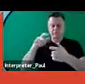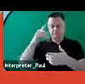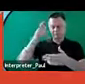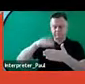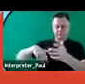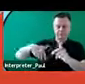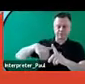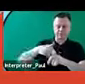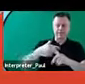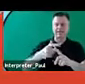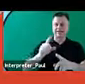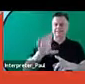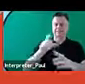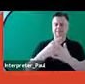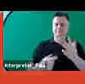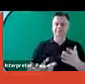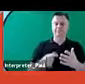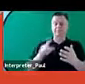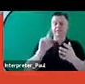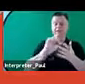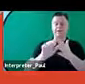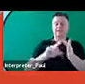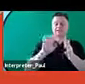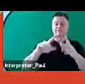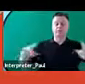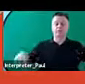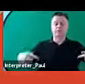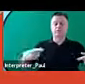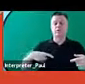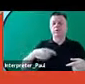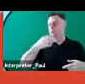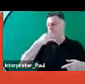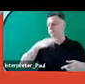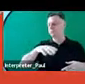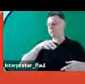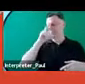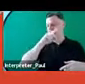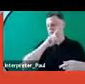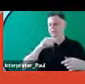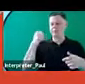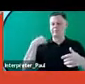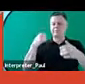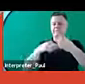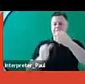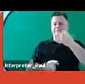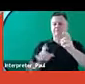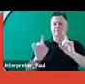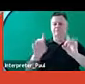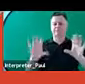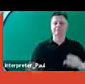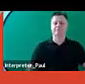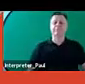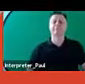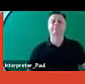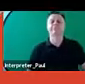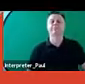disability. Helen is a wheelchair user as a result of a childhood spinal injury. She started her career